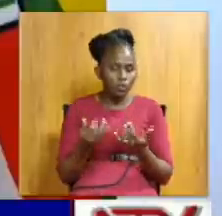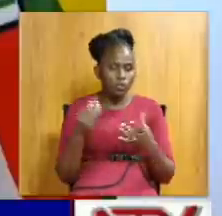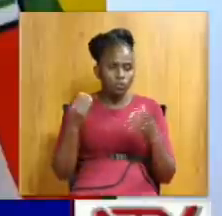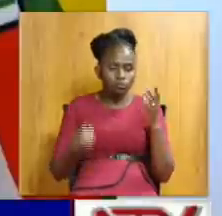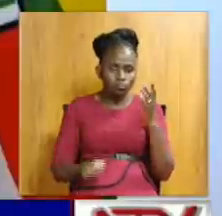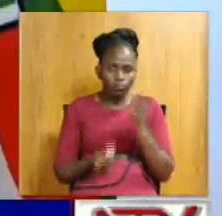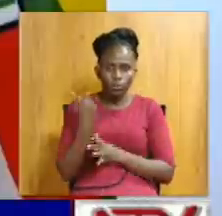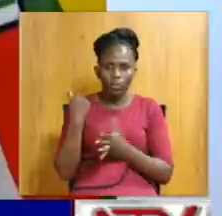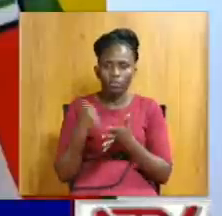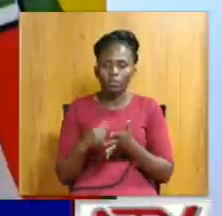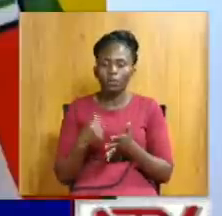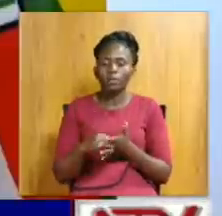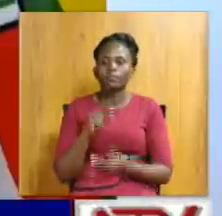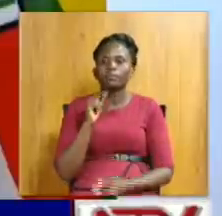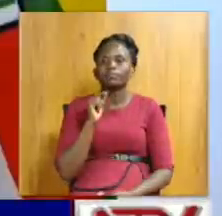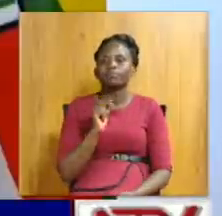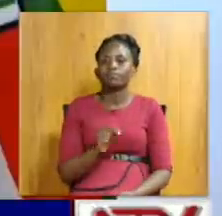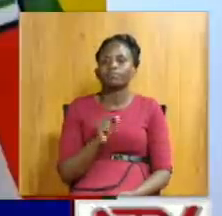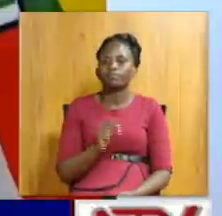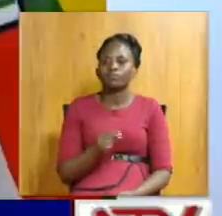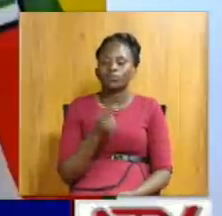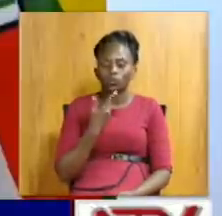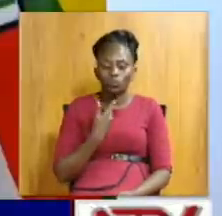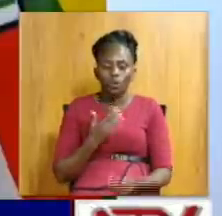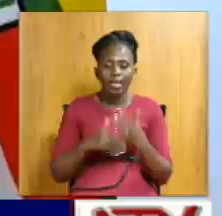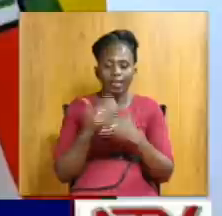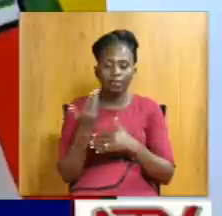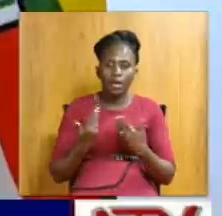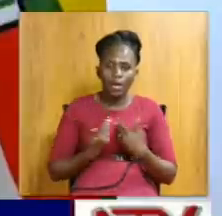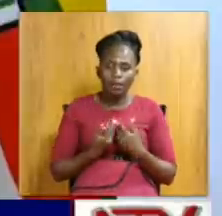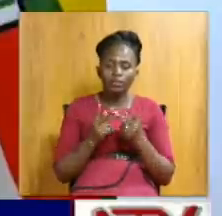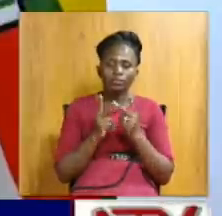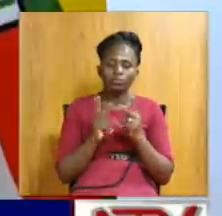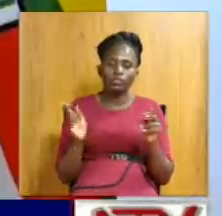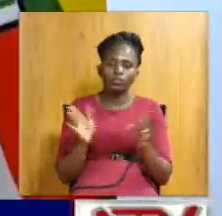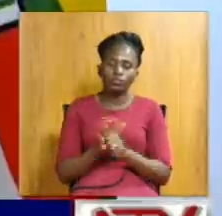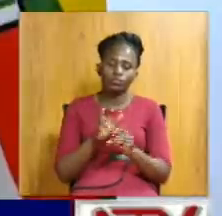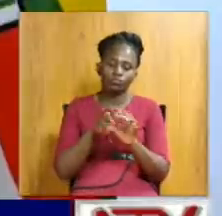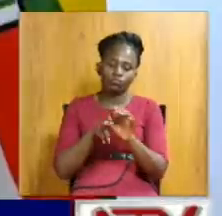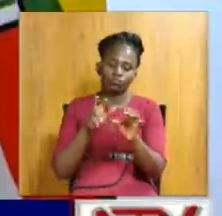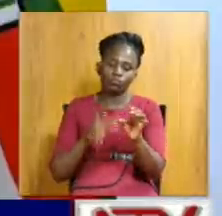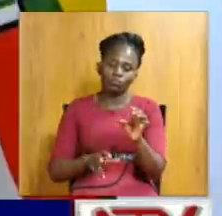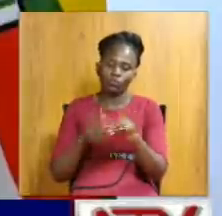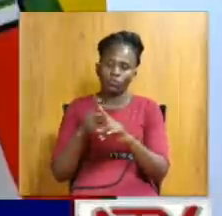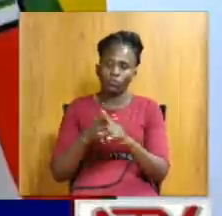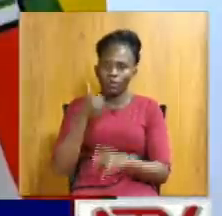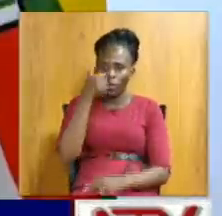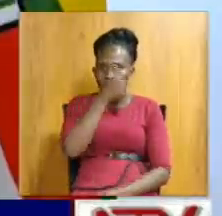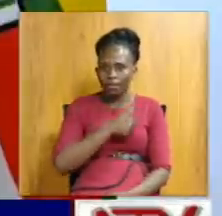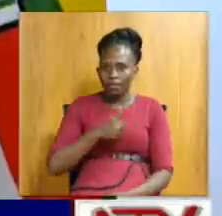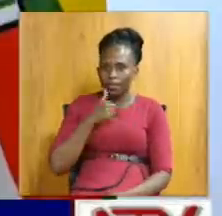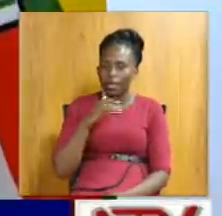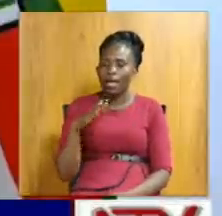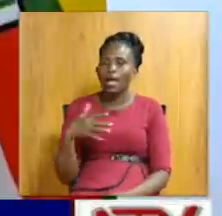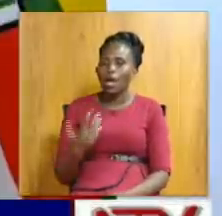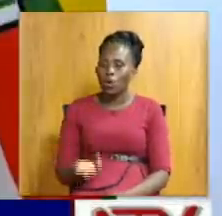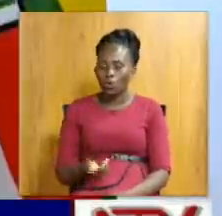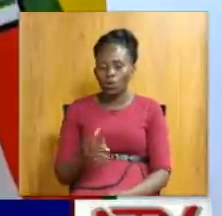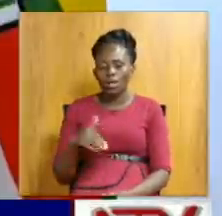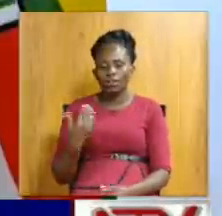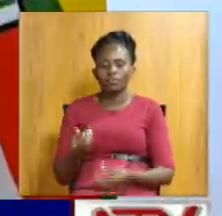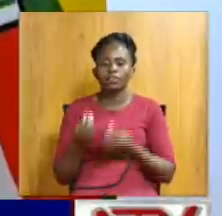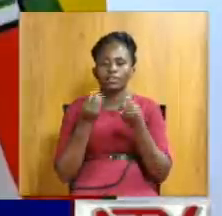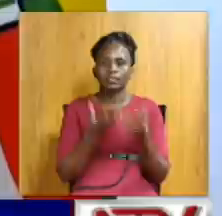clever imperialists to peacefully withdraw from Africa by granting independence